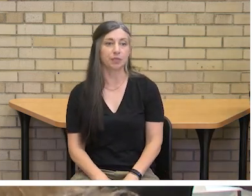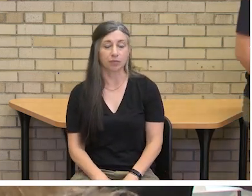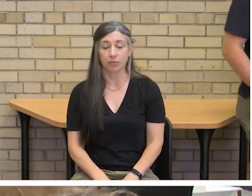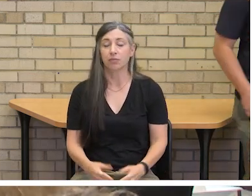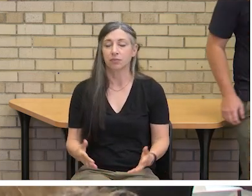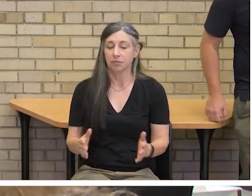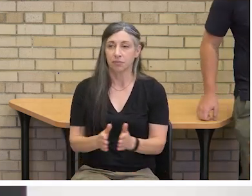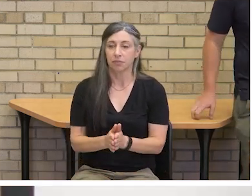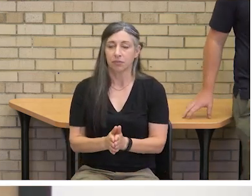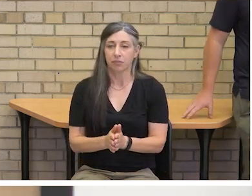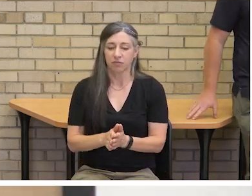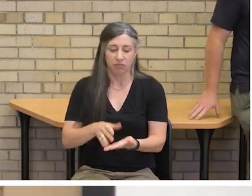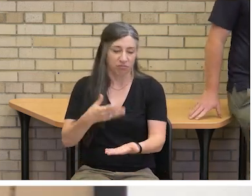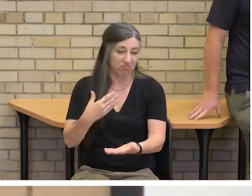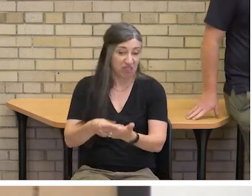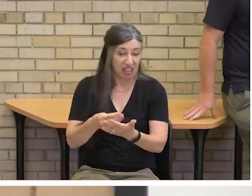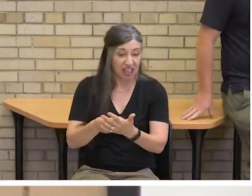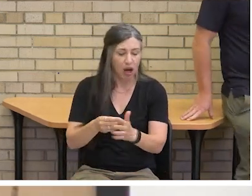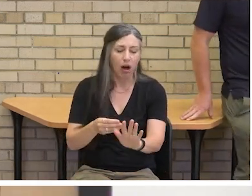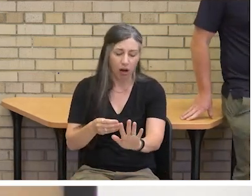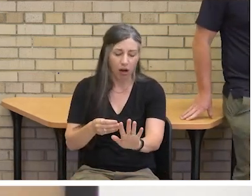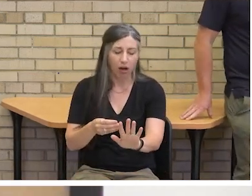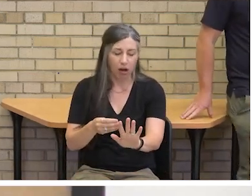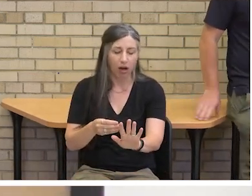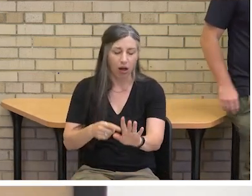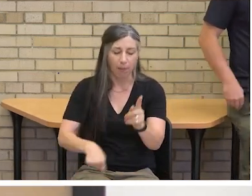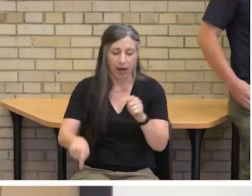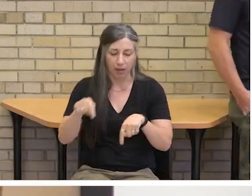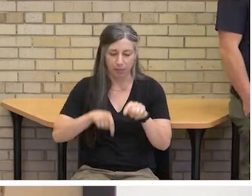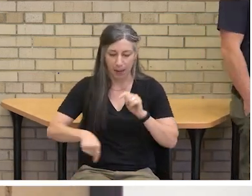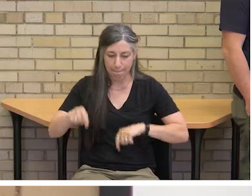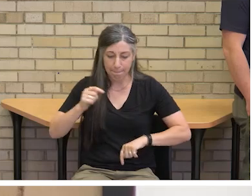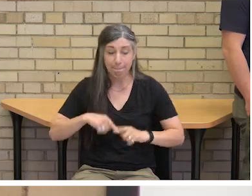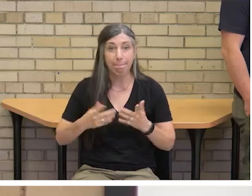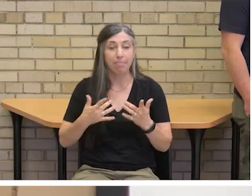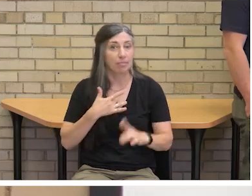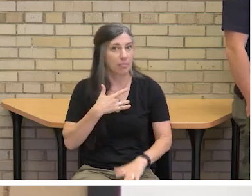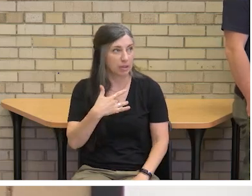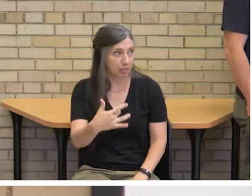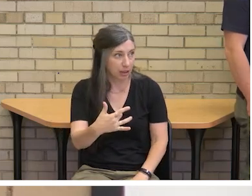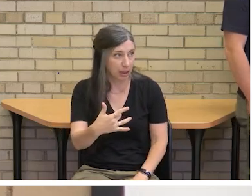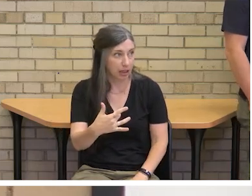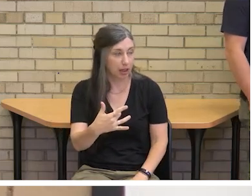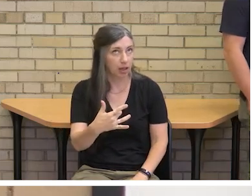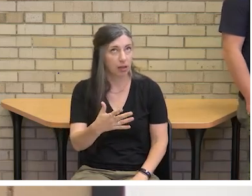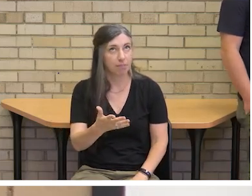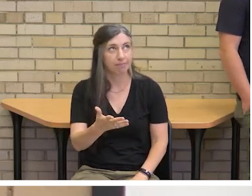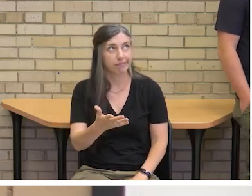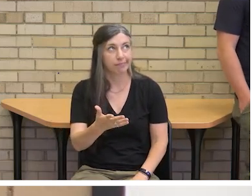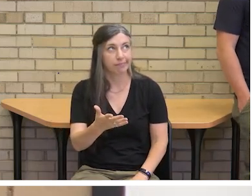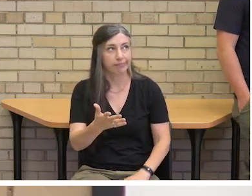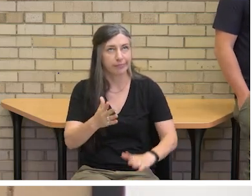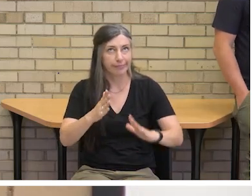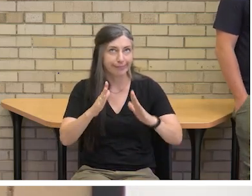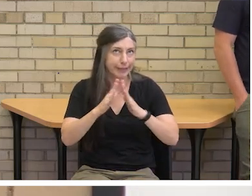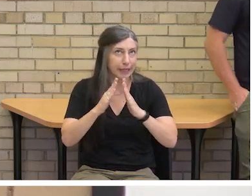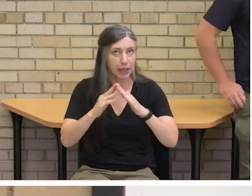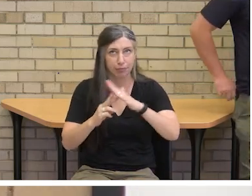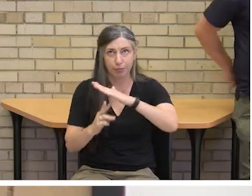As far as when the funding source, so initially we were typically our bridge projects at the